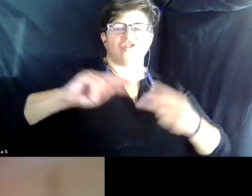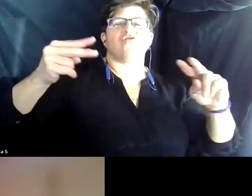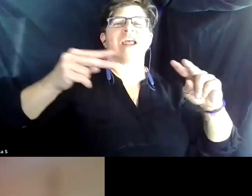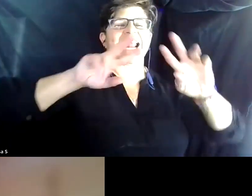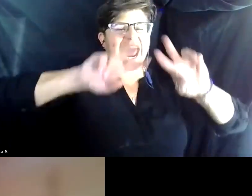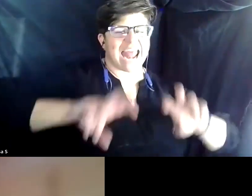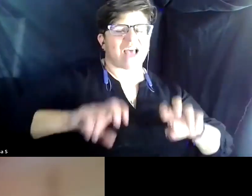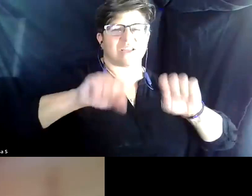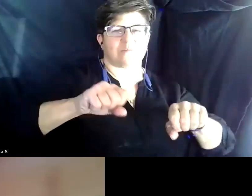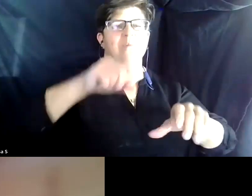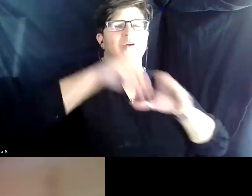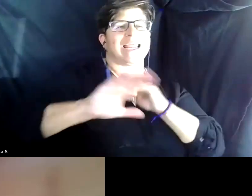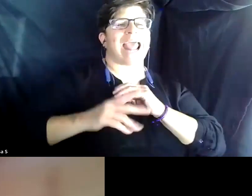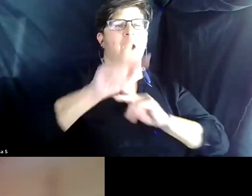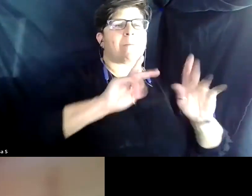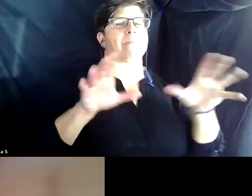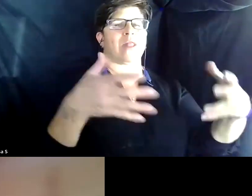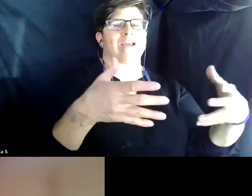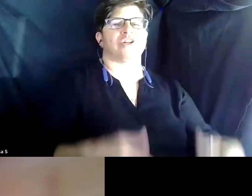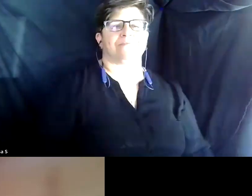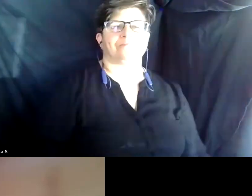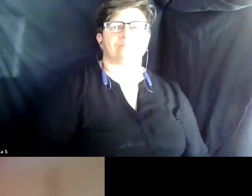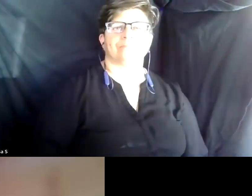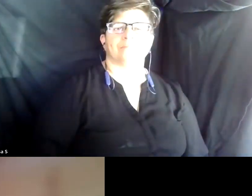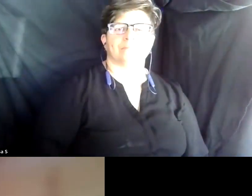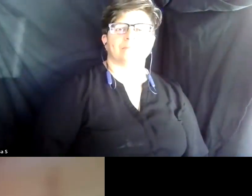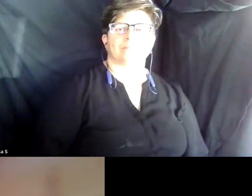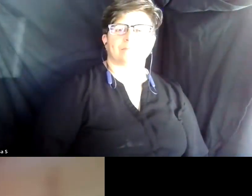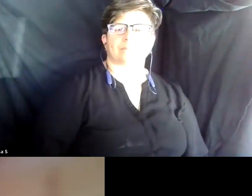our population. Yeah, thank you.